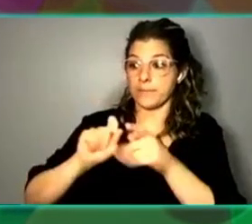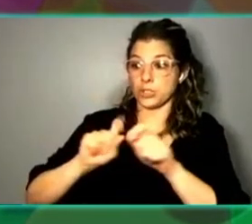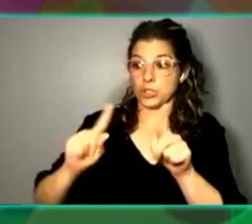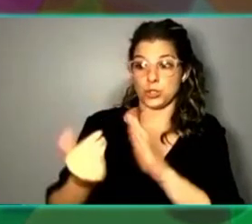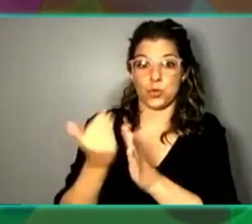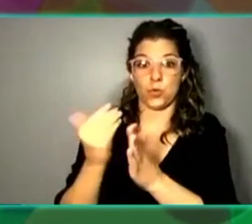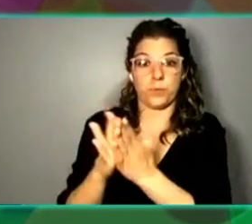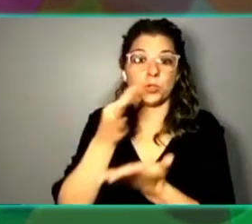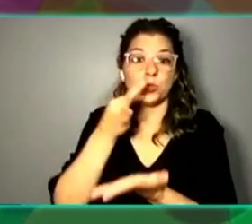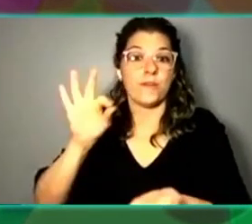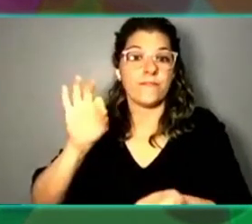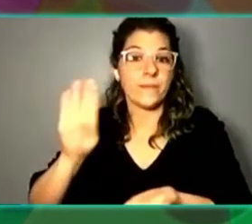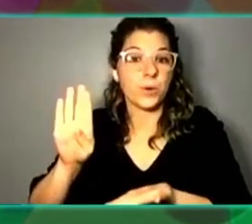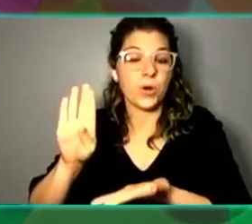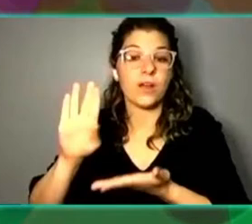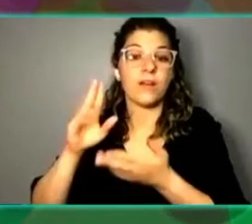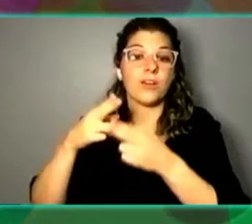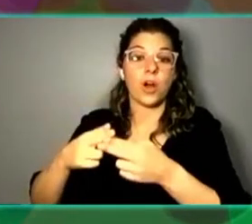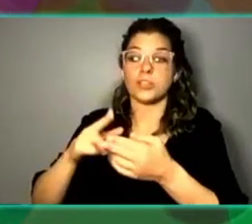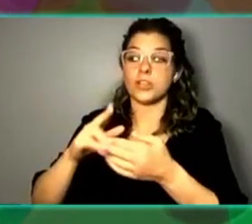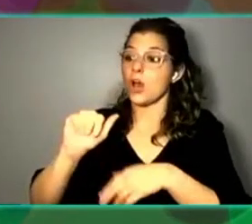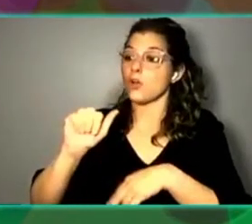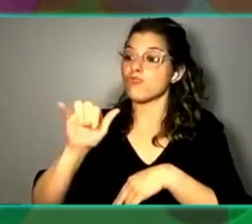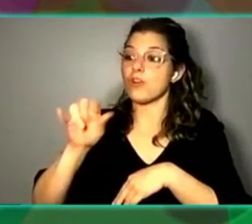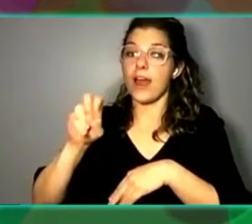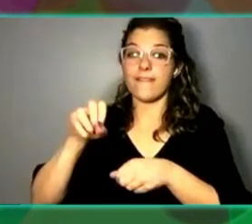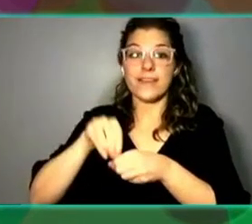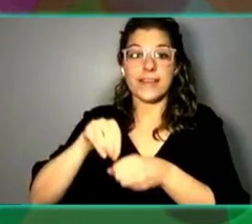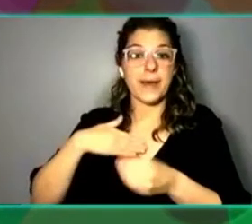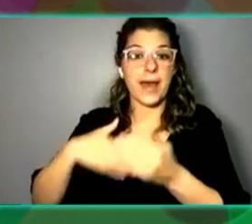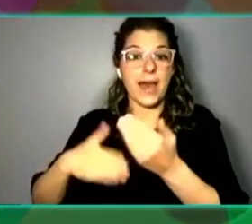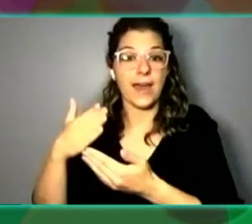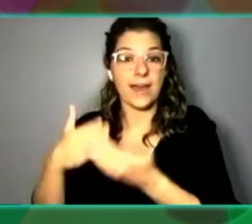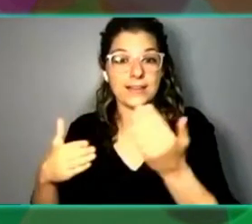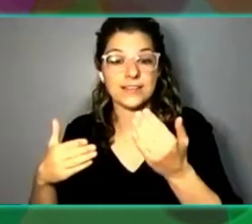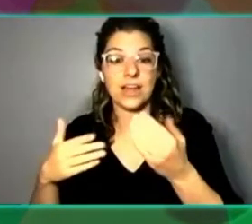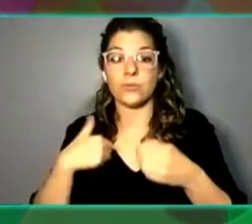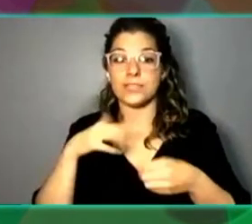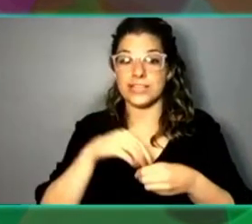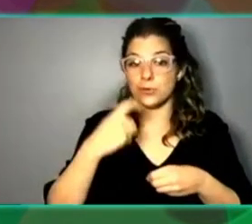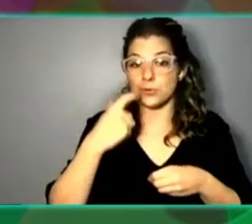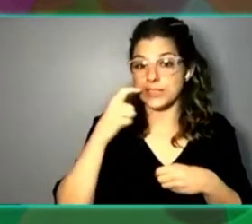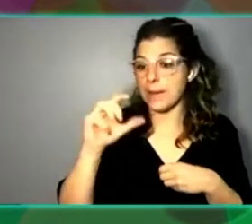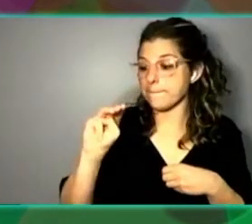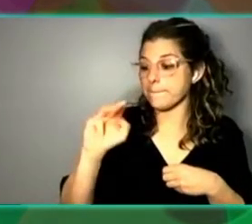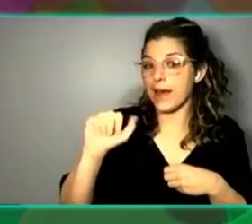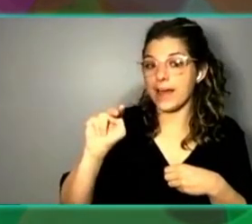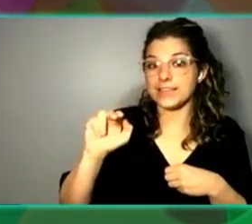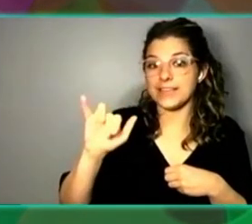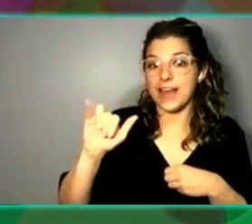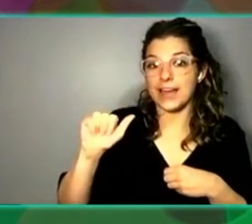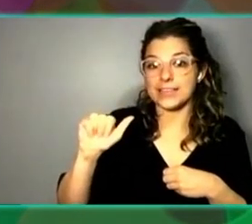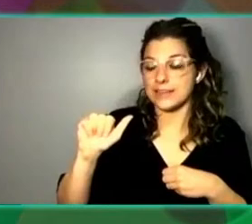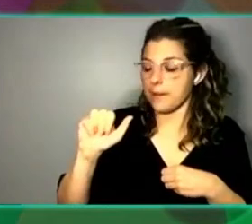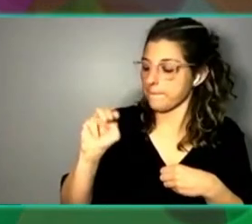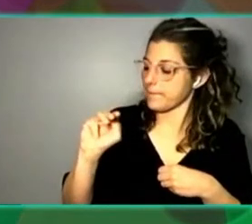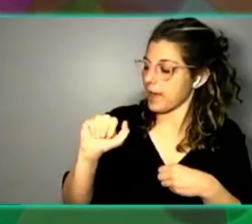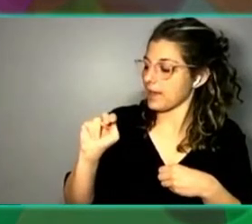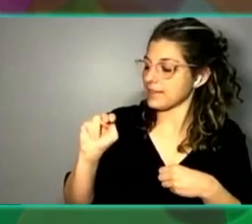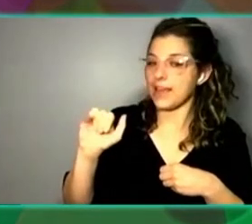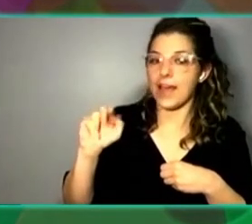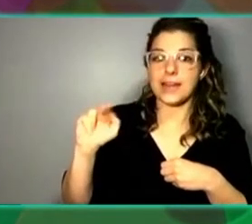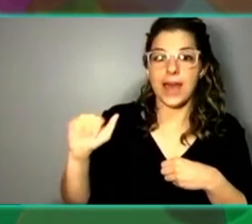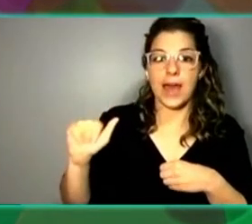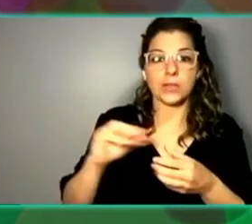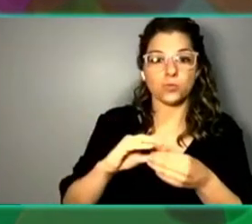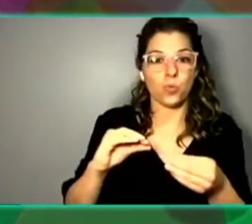February called Arrive in My Hands. And I was in the latest Manana anthology. There's others,